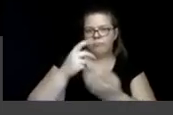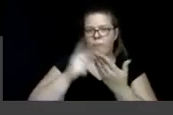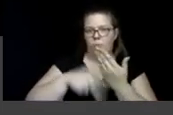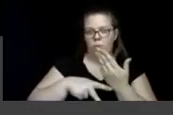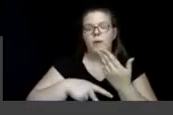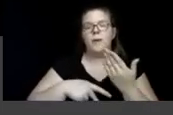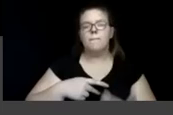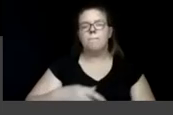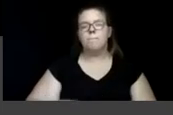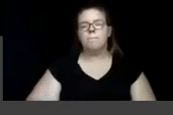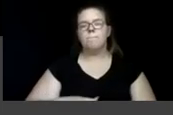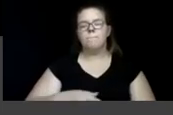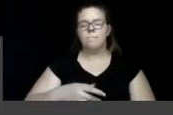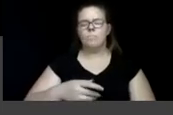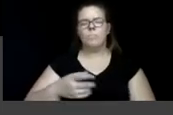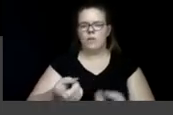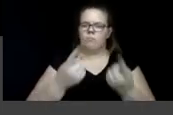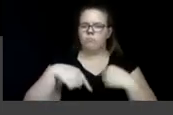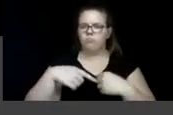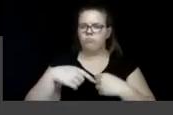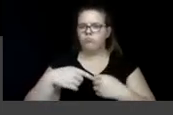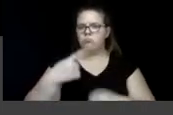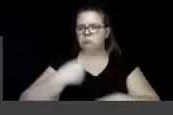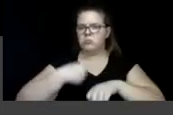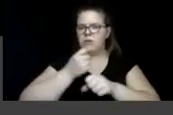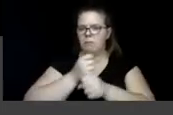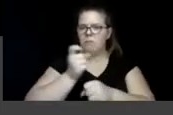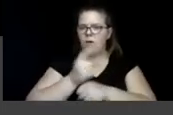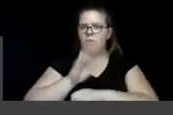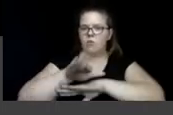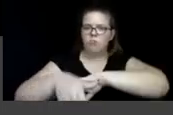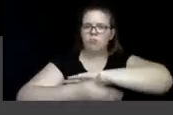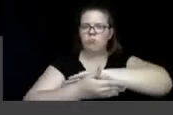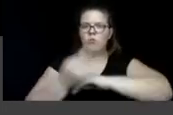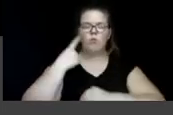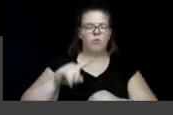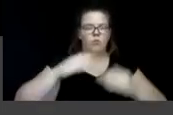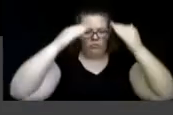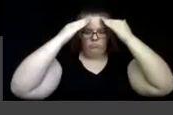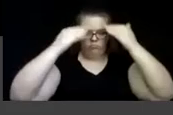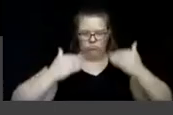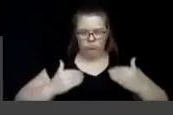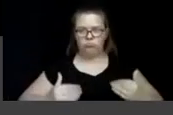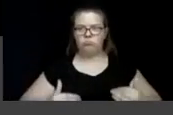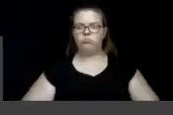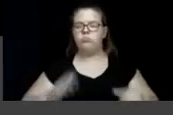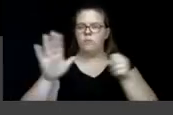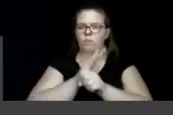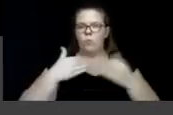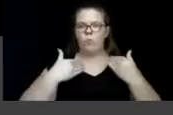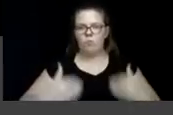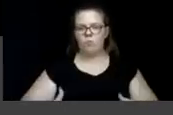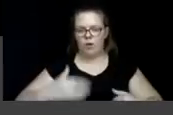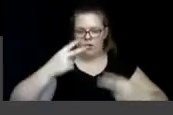in once a year overnight for basically a head to toe assessment. Every discipline on